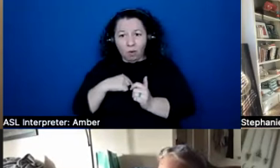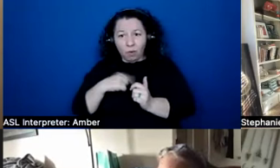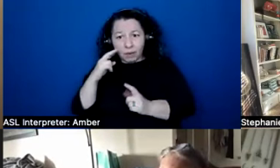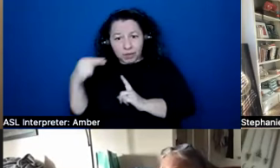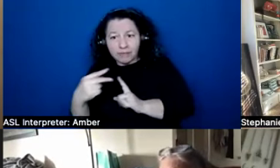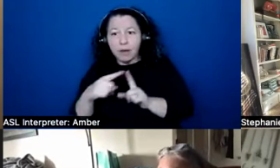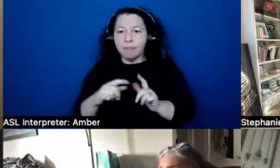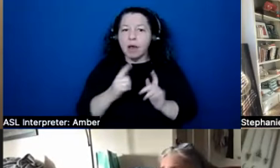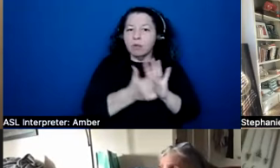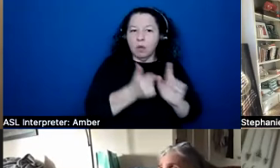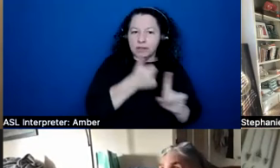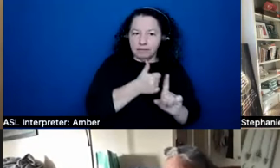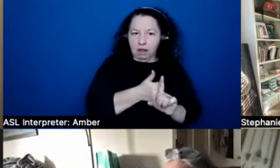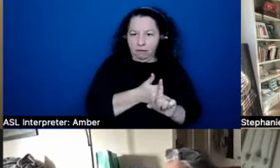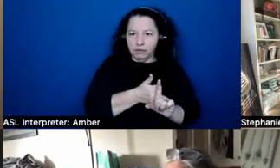survivors.